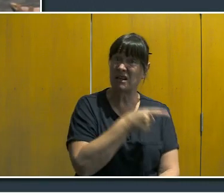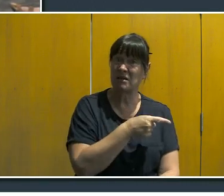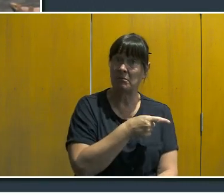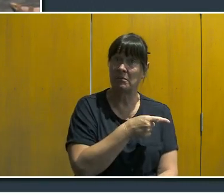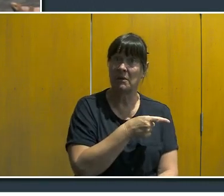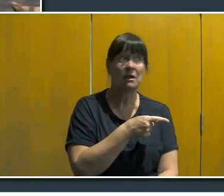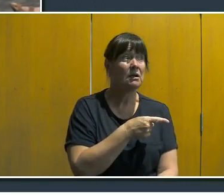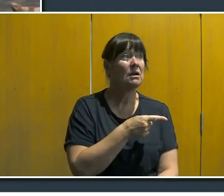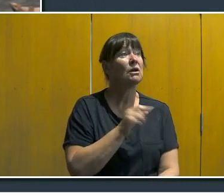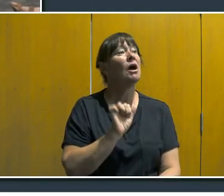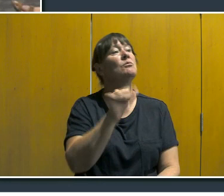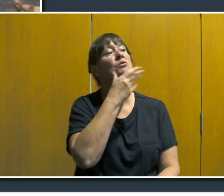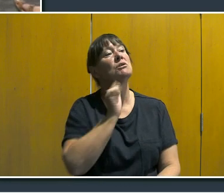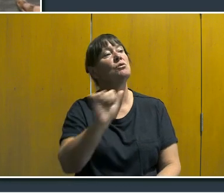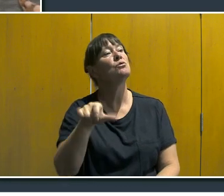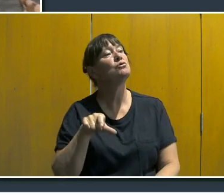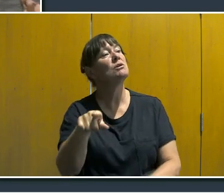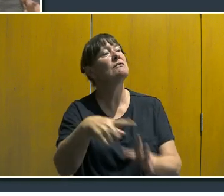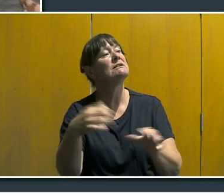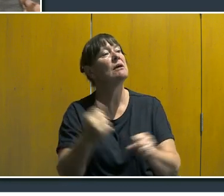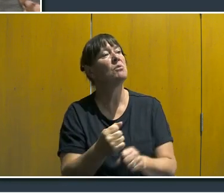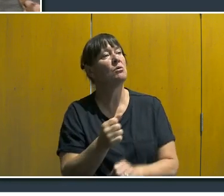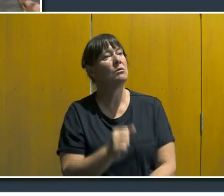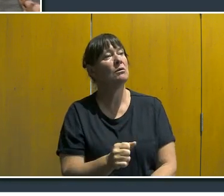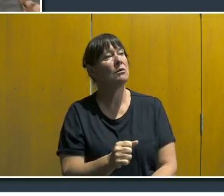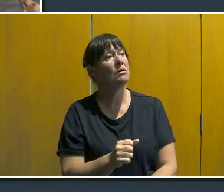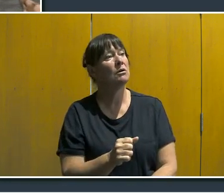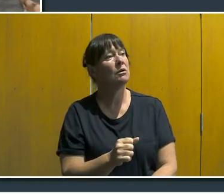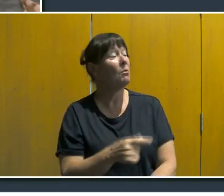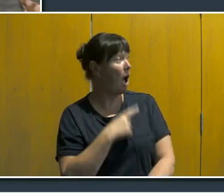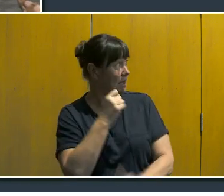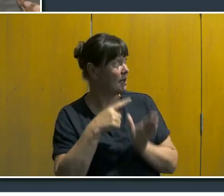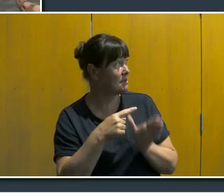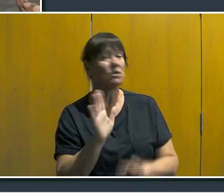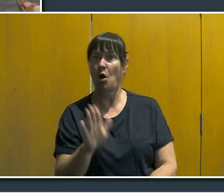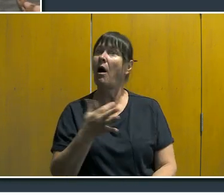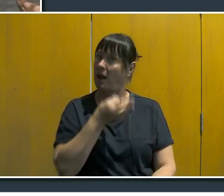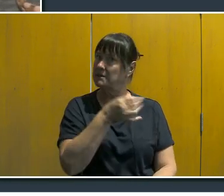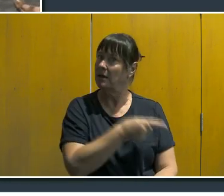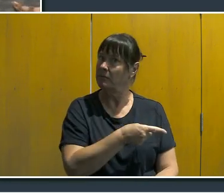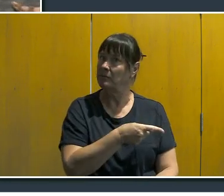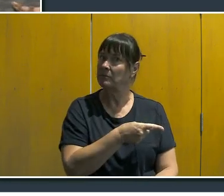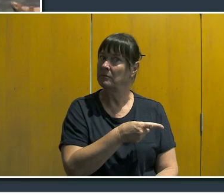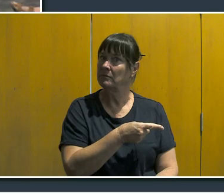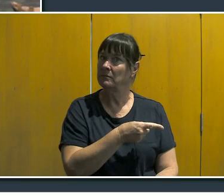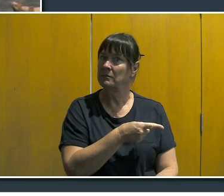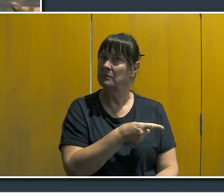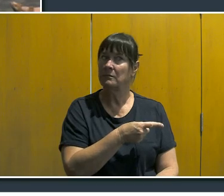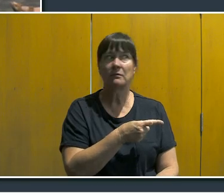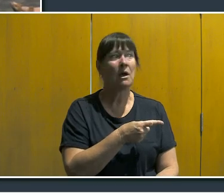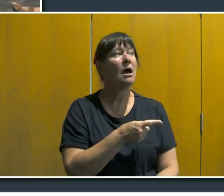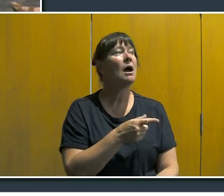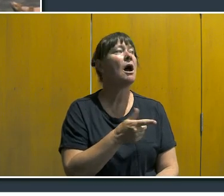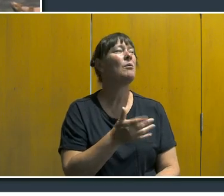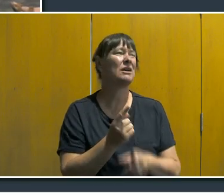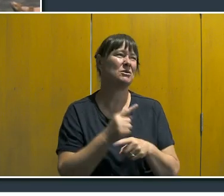just using your street as an example of one side of the road being Hastings and Napier. Now, I'll direct it this way. We could have And- that conversation